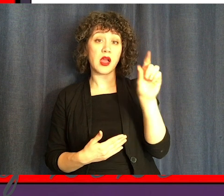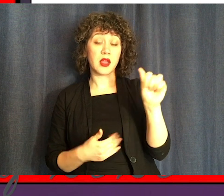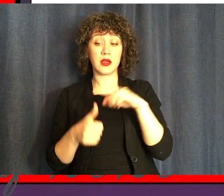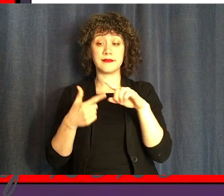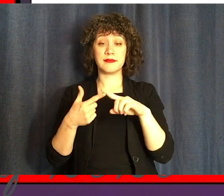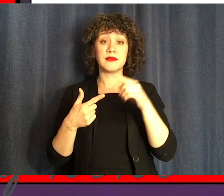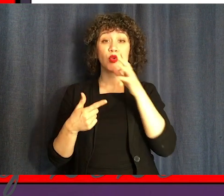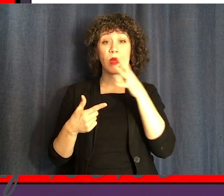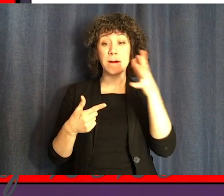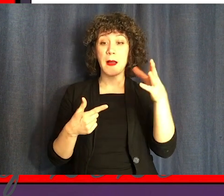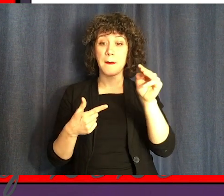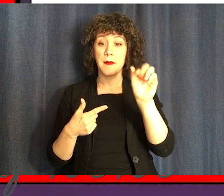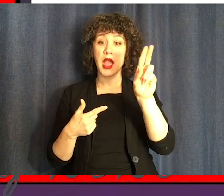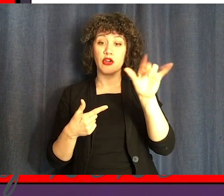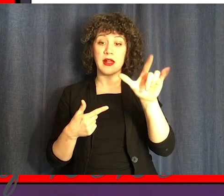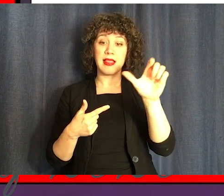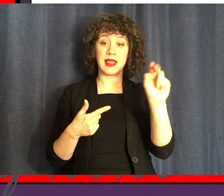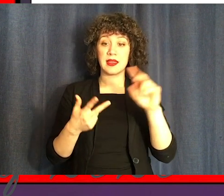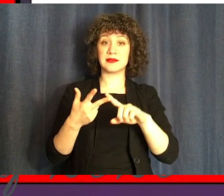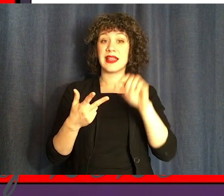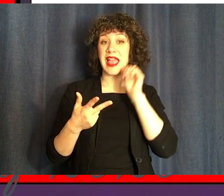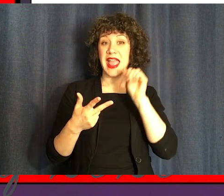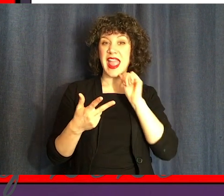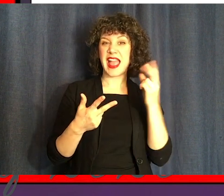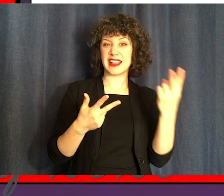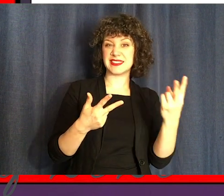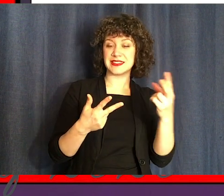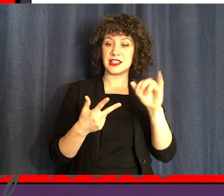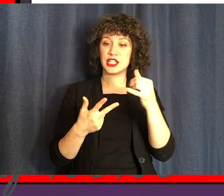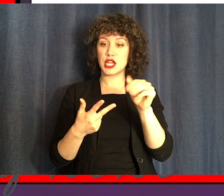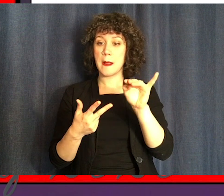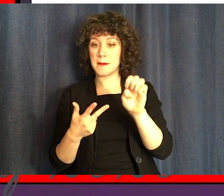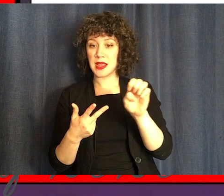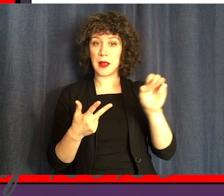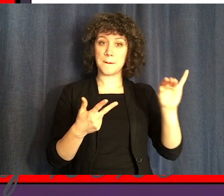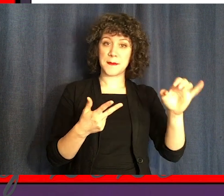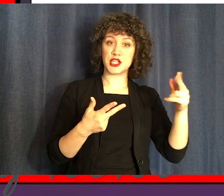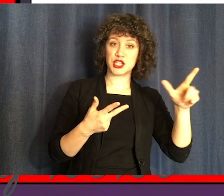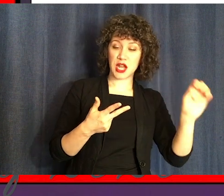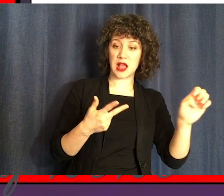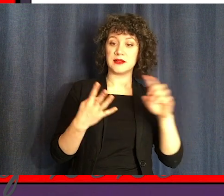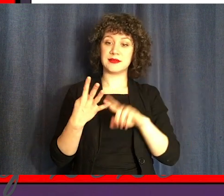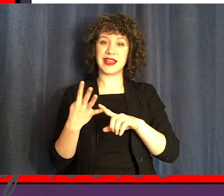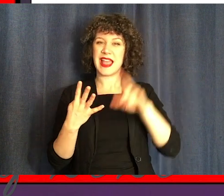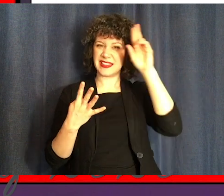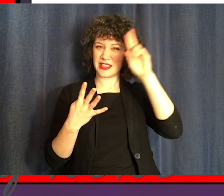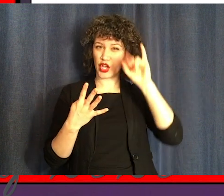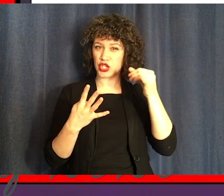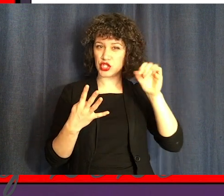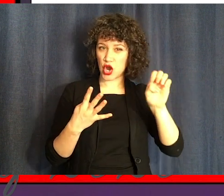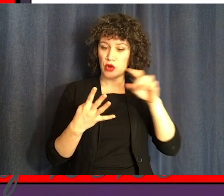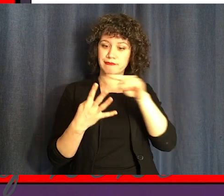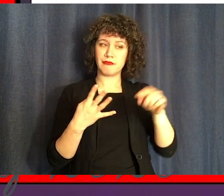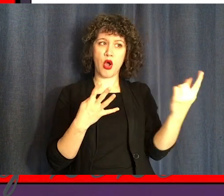Michelle, and his uncle Joe for always pushing him to be a better person, as well as the rest of his family for being